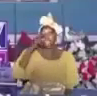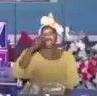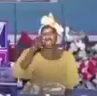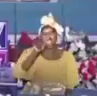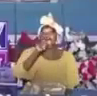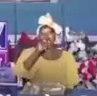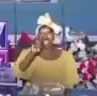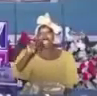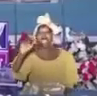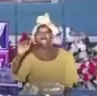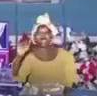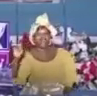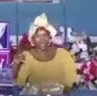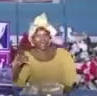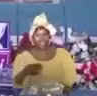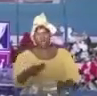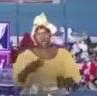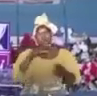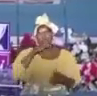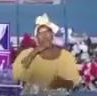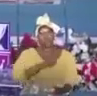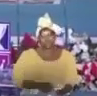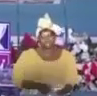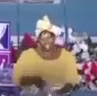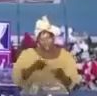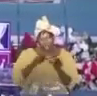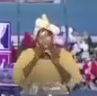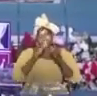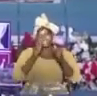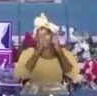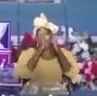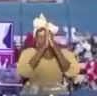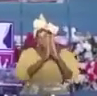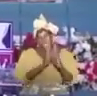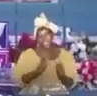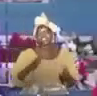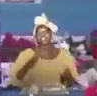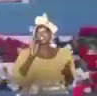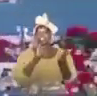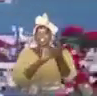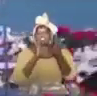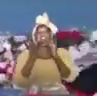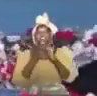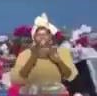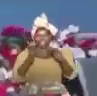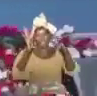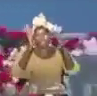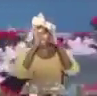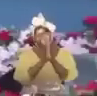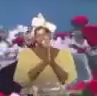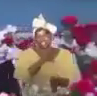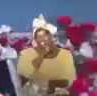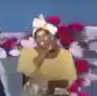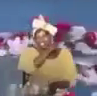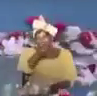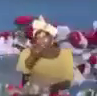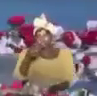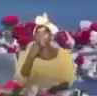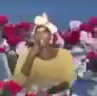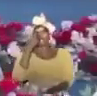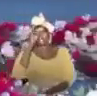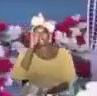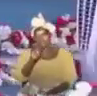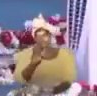old. She still prayed. Young men, Jesus prayed. You must pray. We must